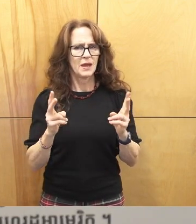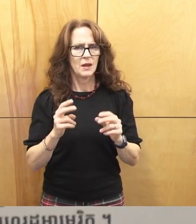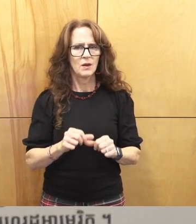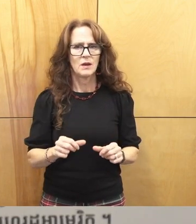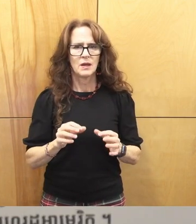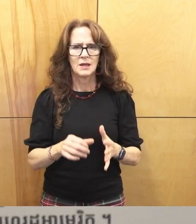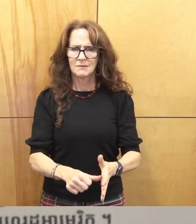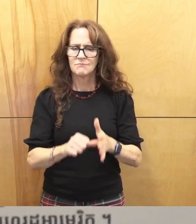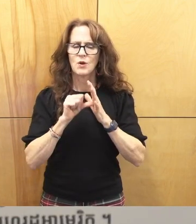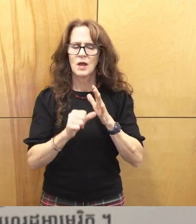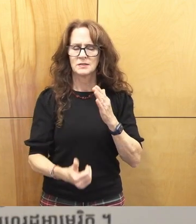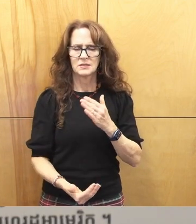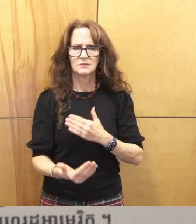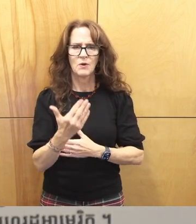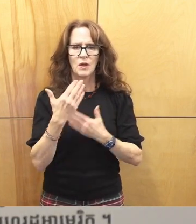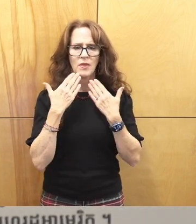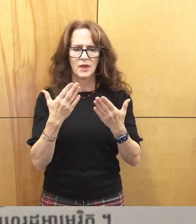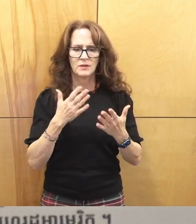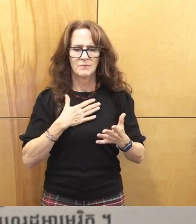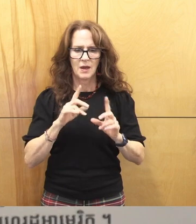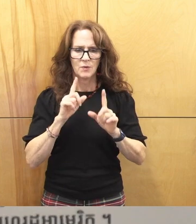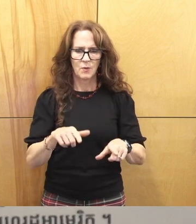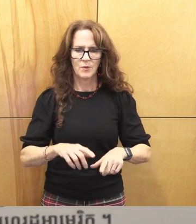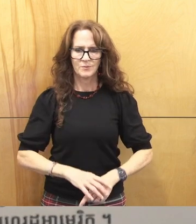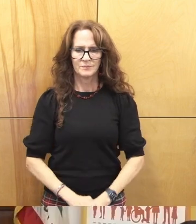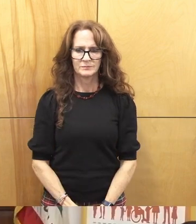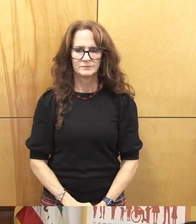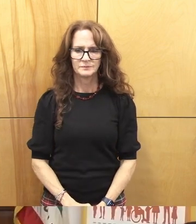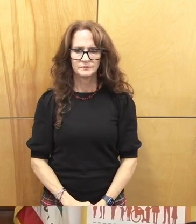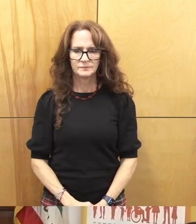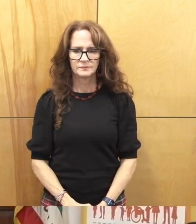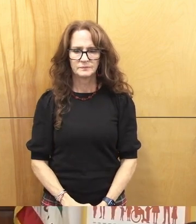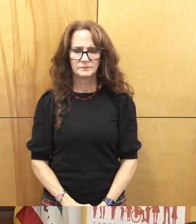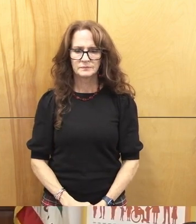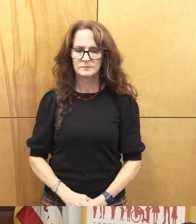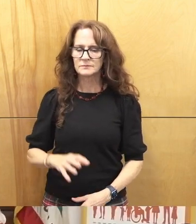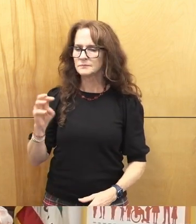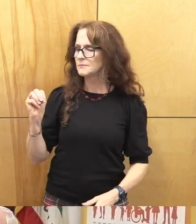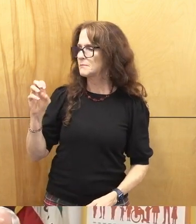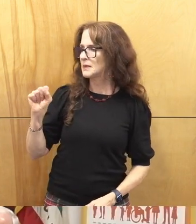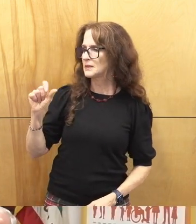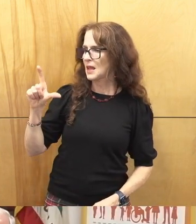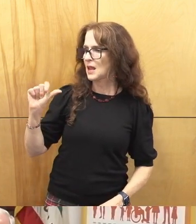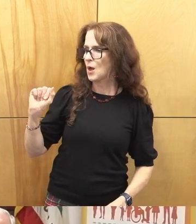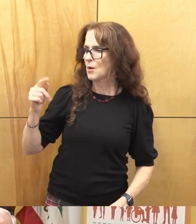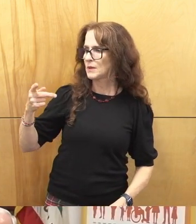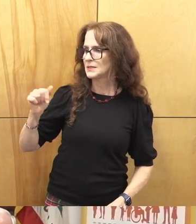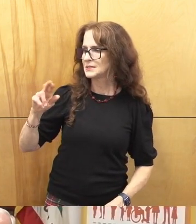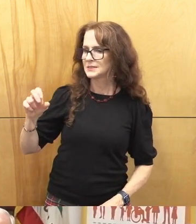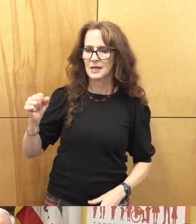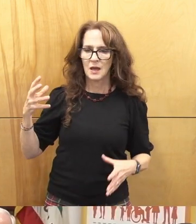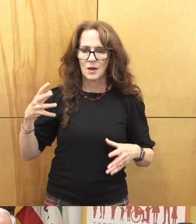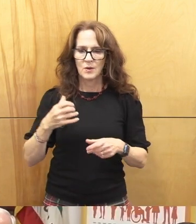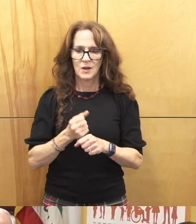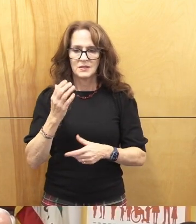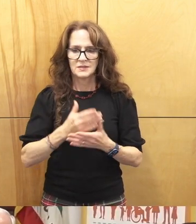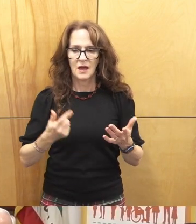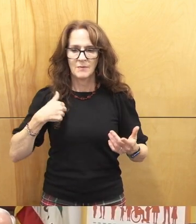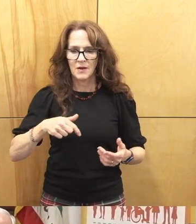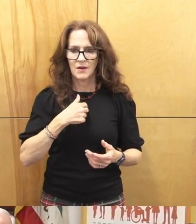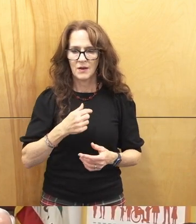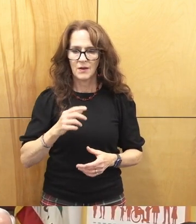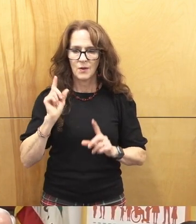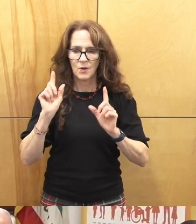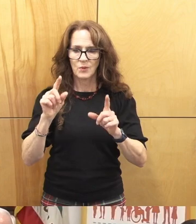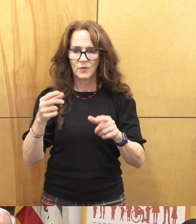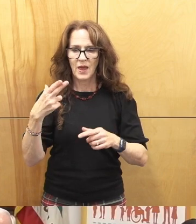what happened this morning. So thank you. That's my report. Thank you, Ms. Lopez. I'll be brief, since I think some of us want to get out to